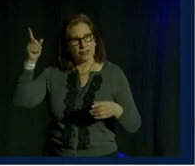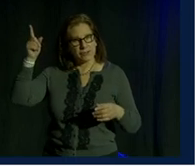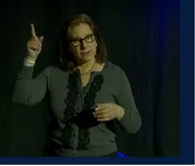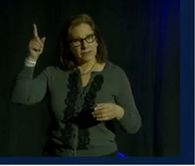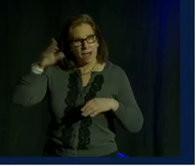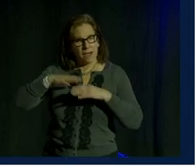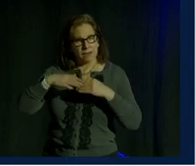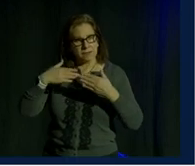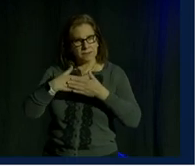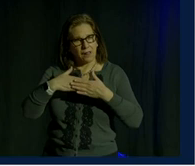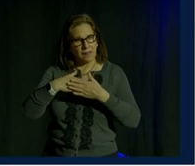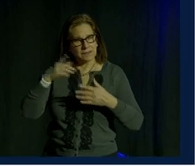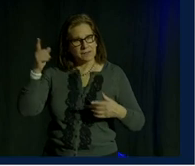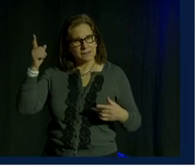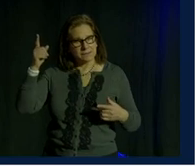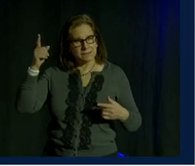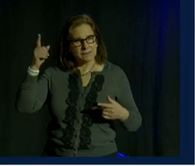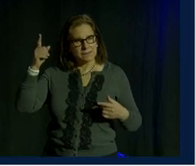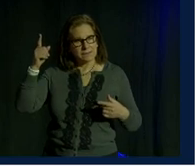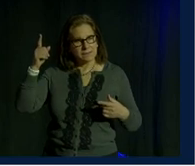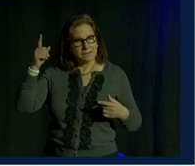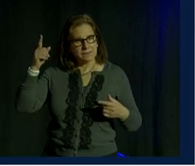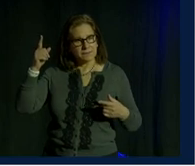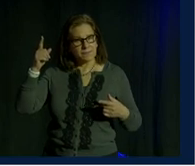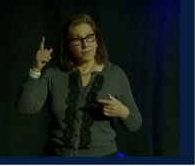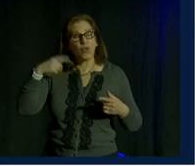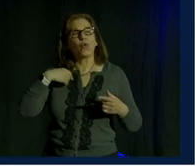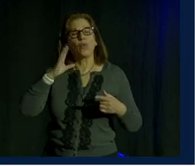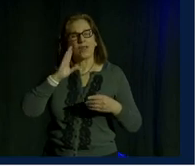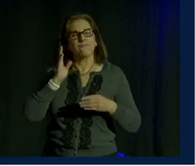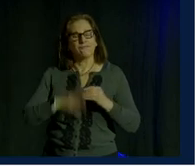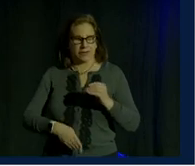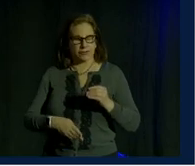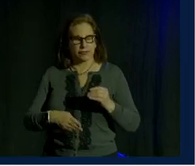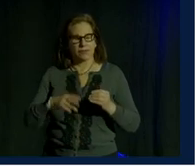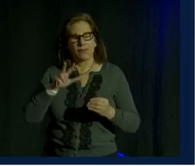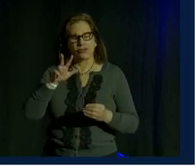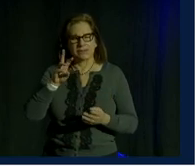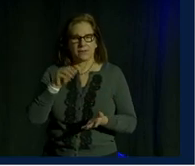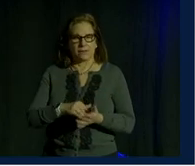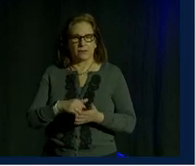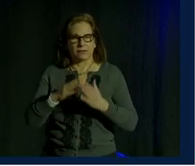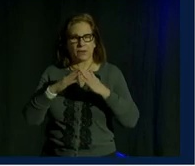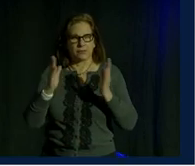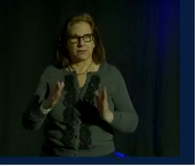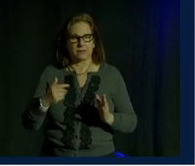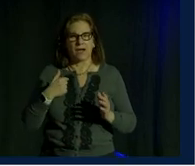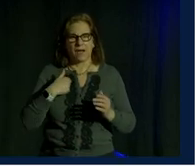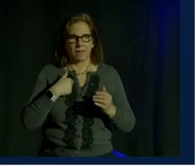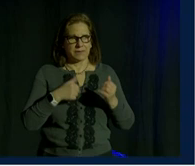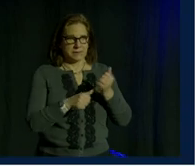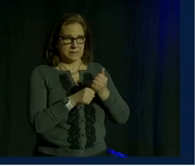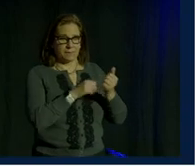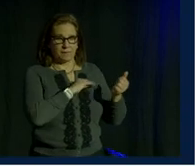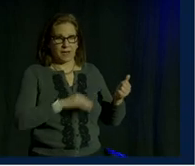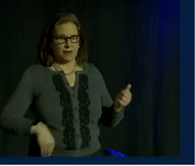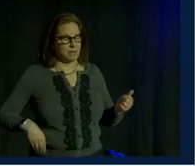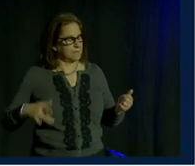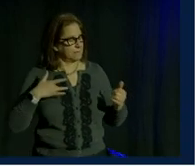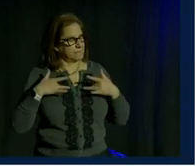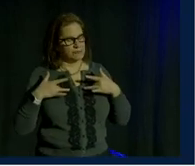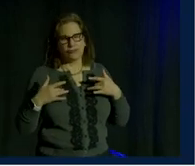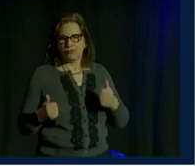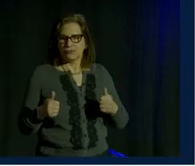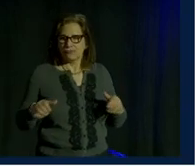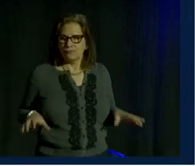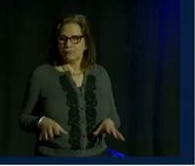that 36,000 goal. But as the mayor mentioned, deputy mayor mentioned, we also have some work to do on that affordable housing goal. And